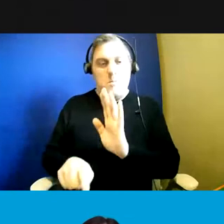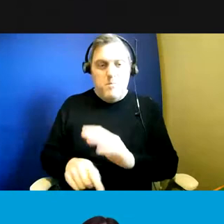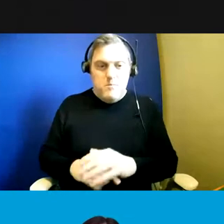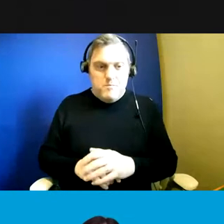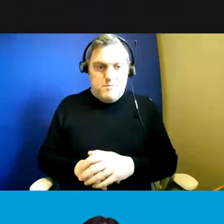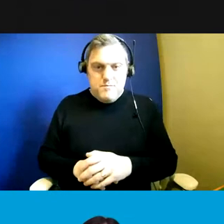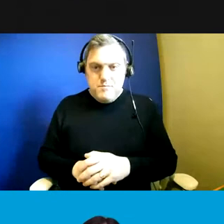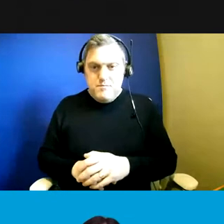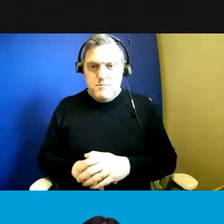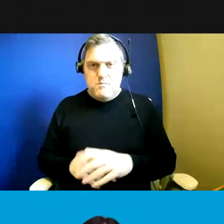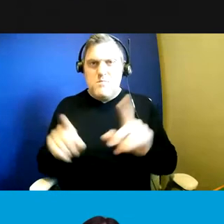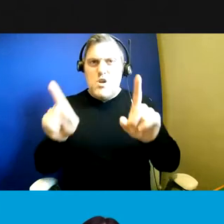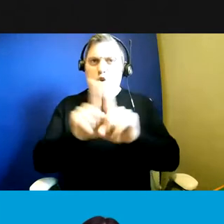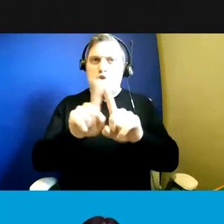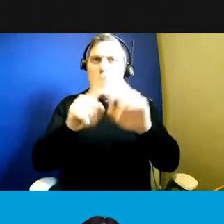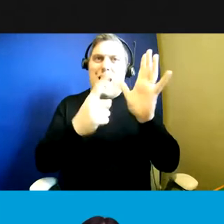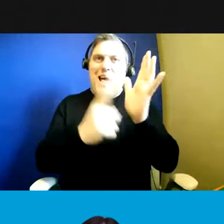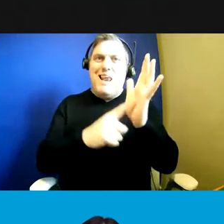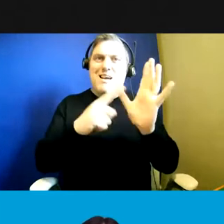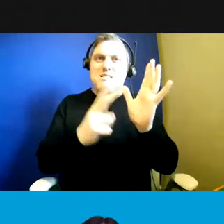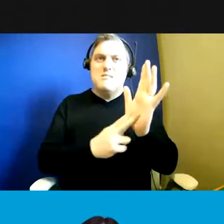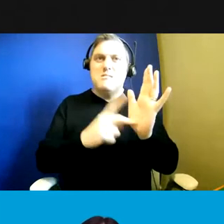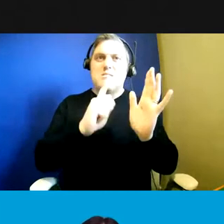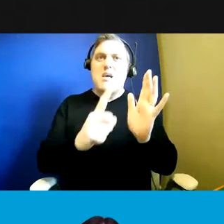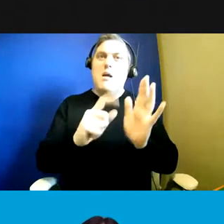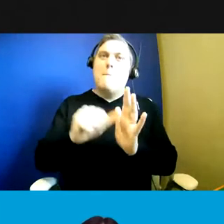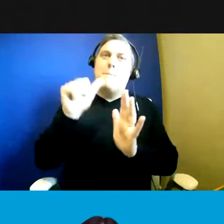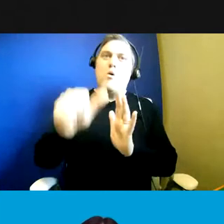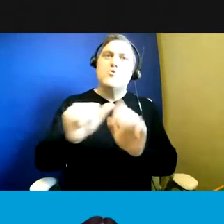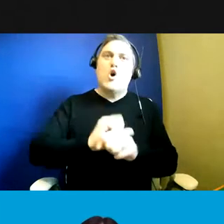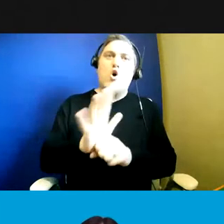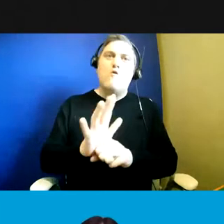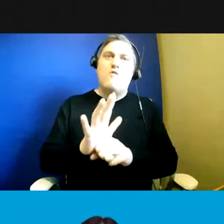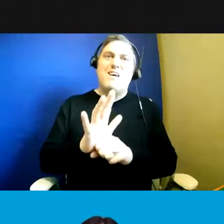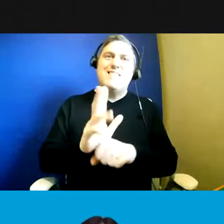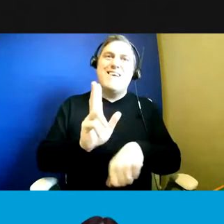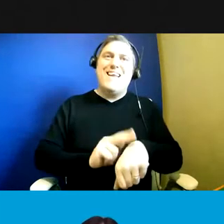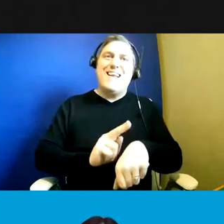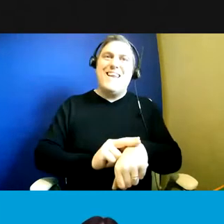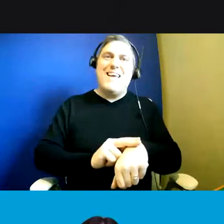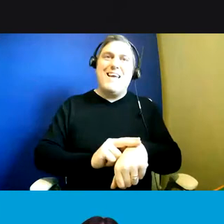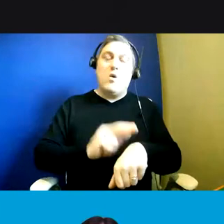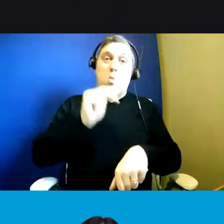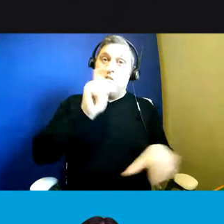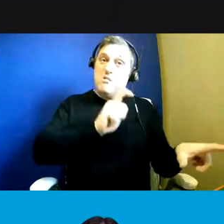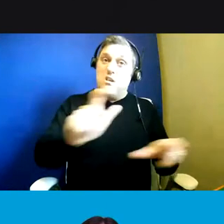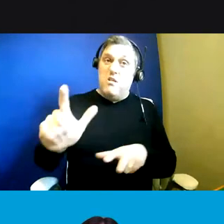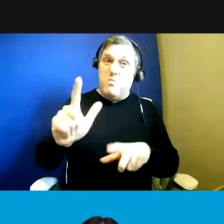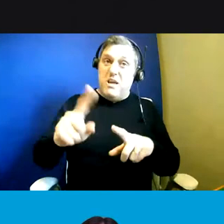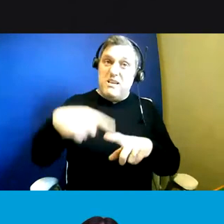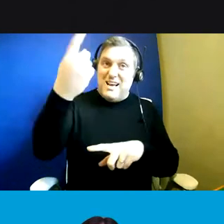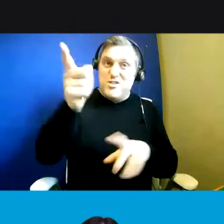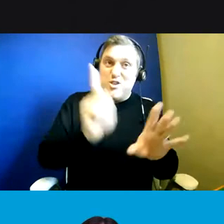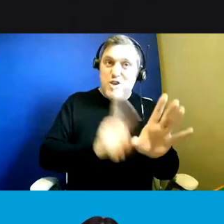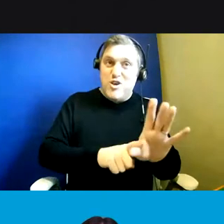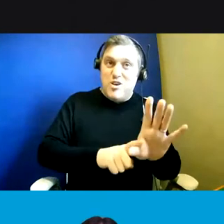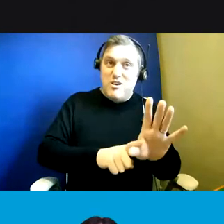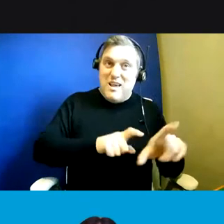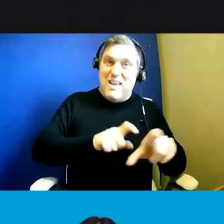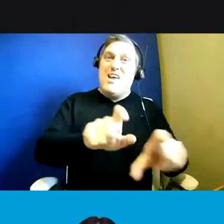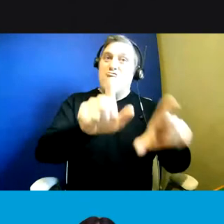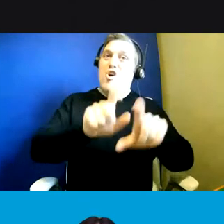We've also had one from Alan saying, do you see the post-COVID clinic operating 1 year from now? And how do you imagine